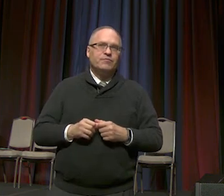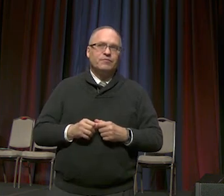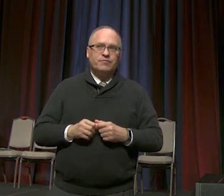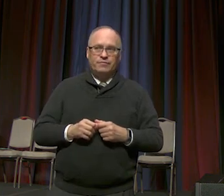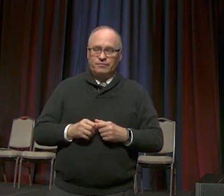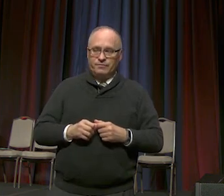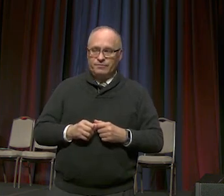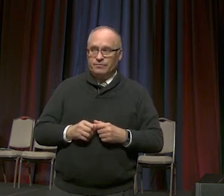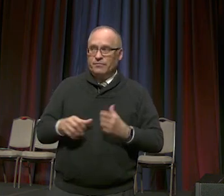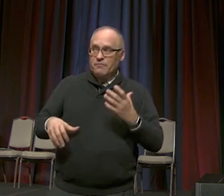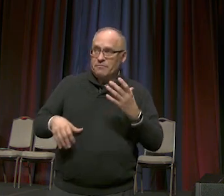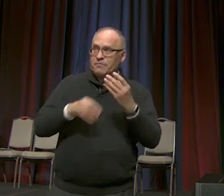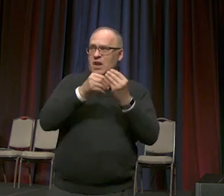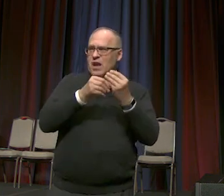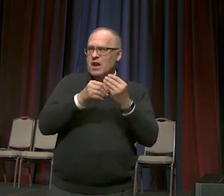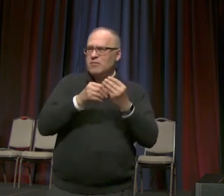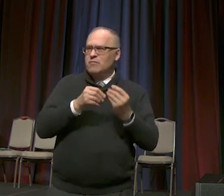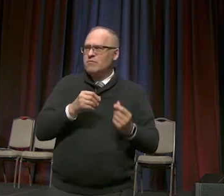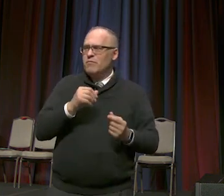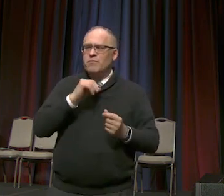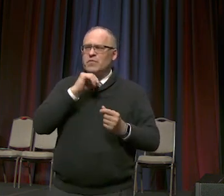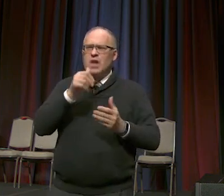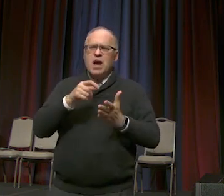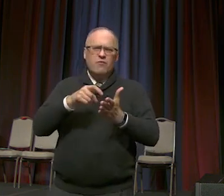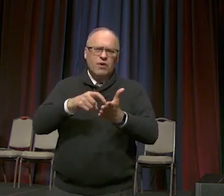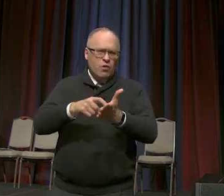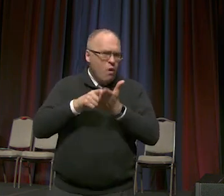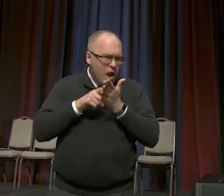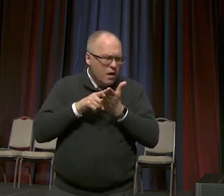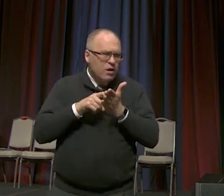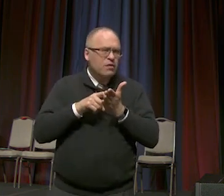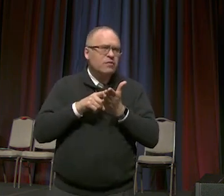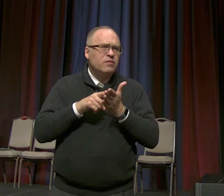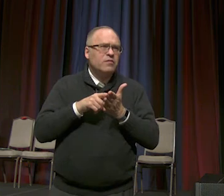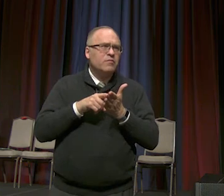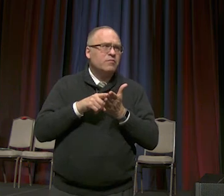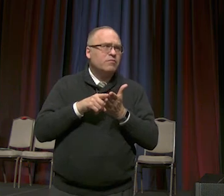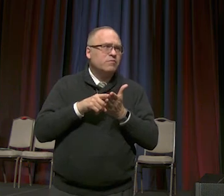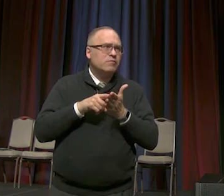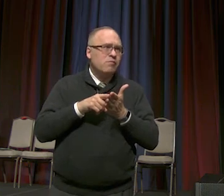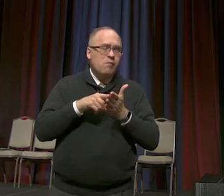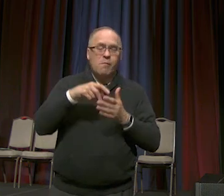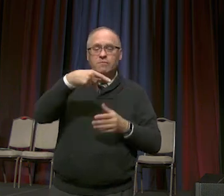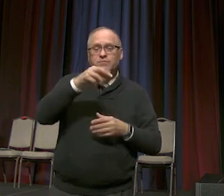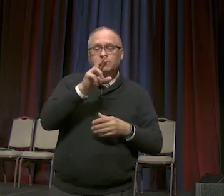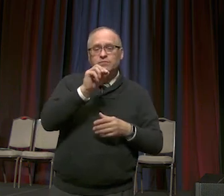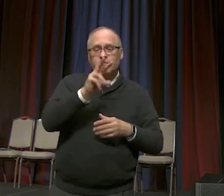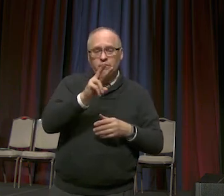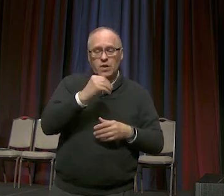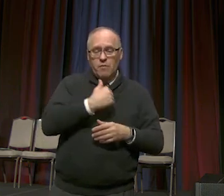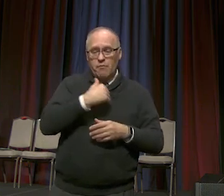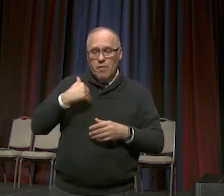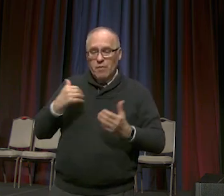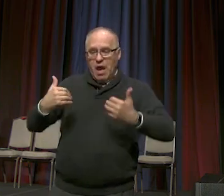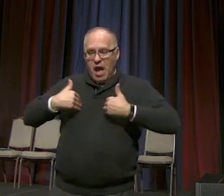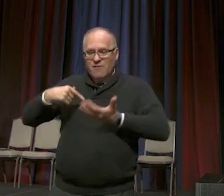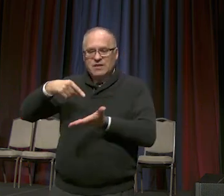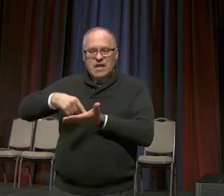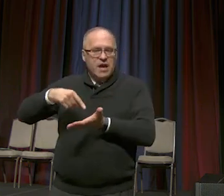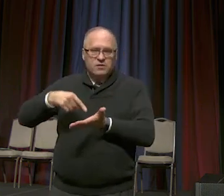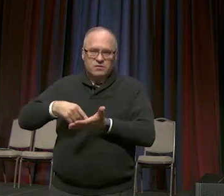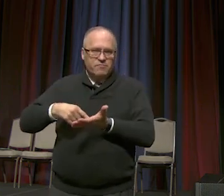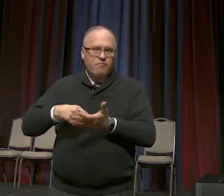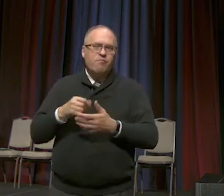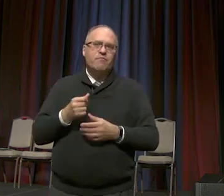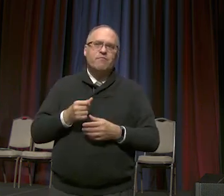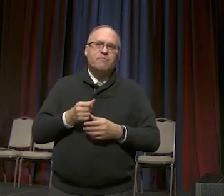is not necessarily a requirement that those provisional members have debt. It will not be the